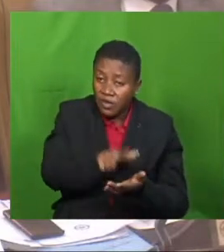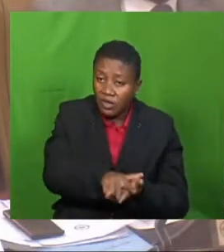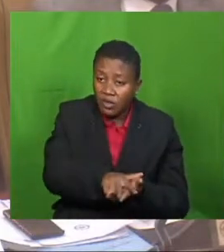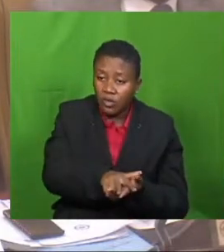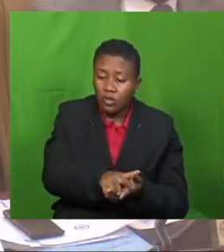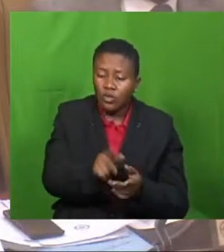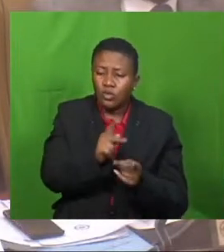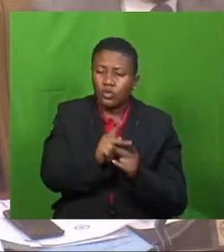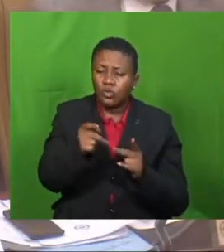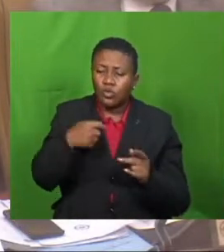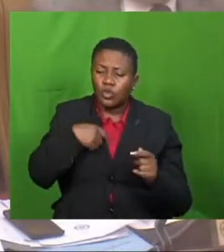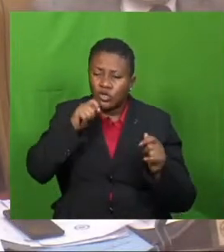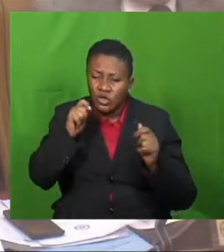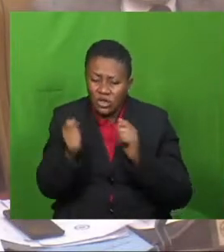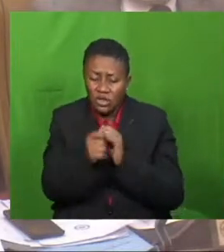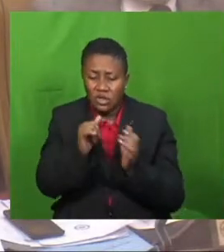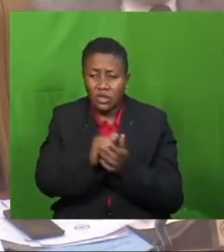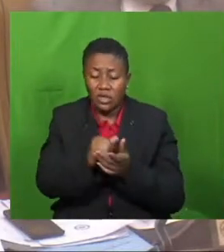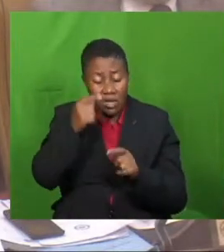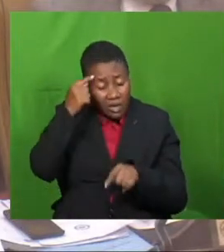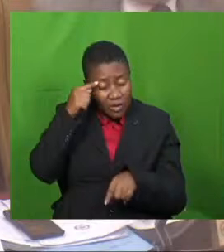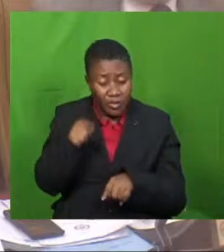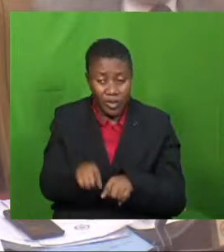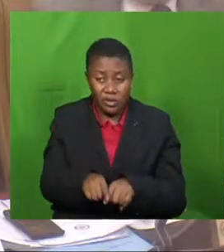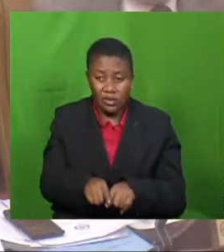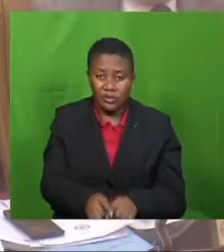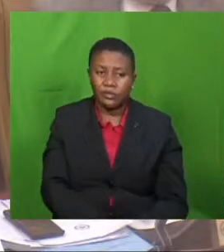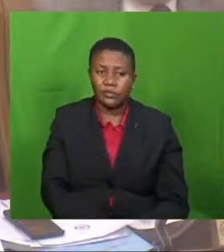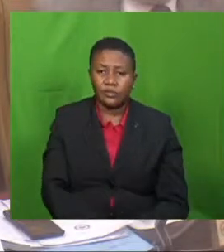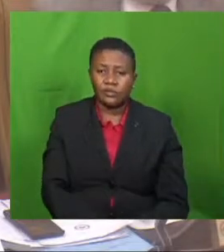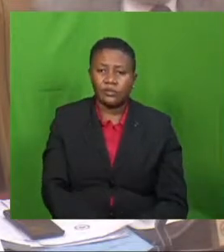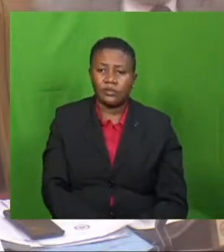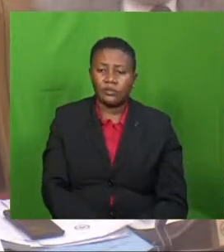ratified that particular agreement. But, Mr. Speaker,